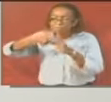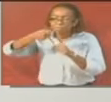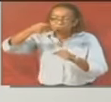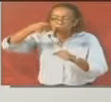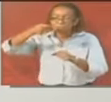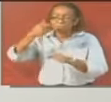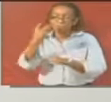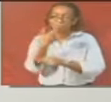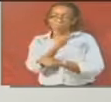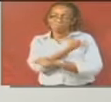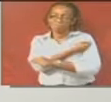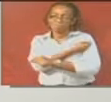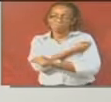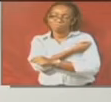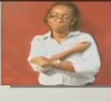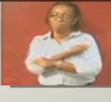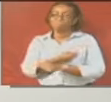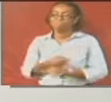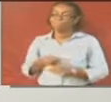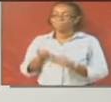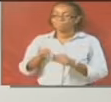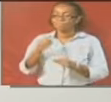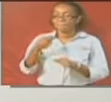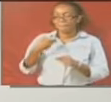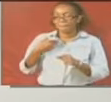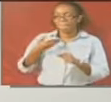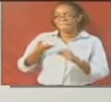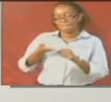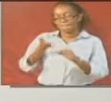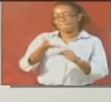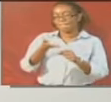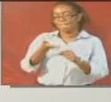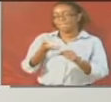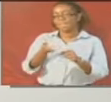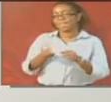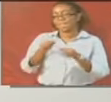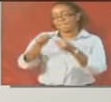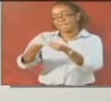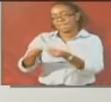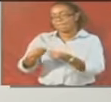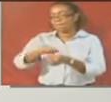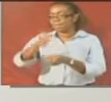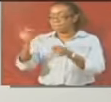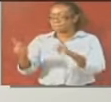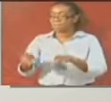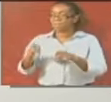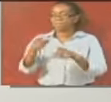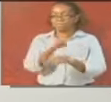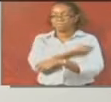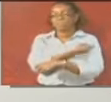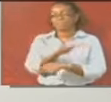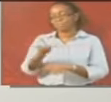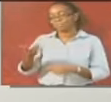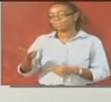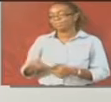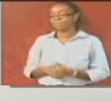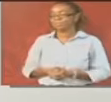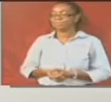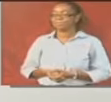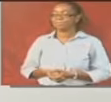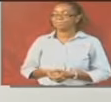not leaving any doses to waste, so to speak. So we still have